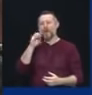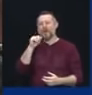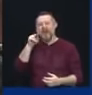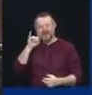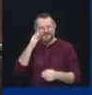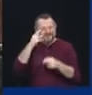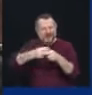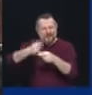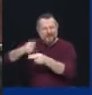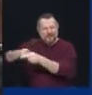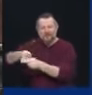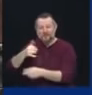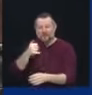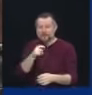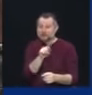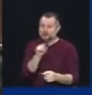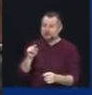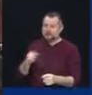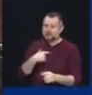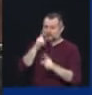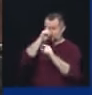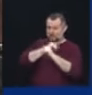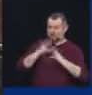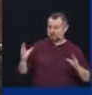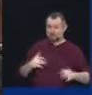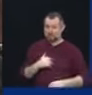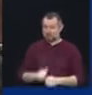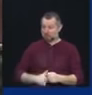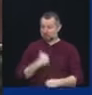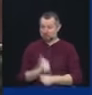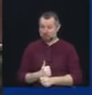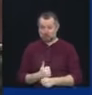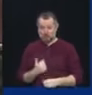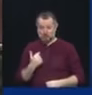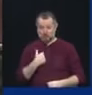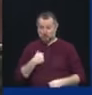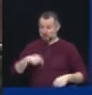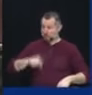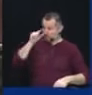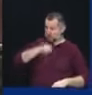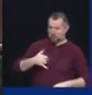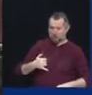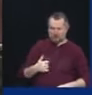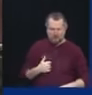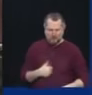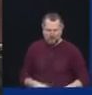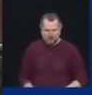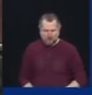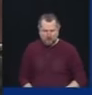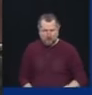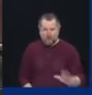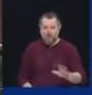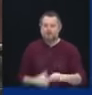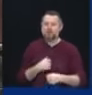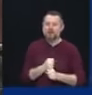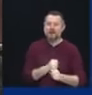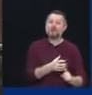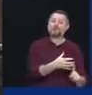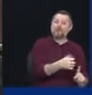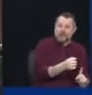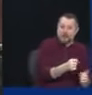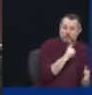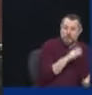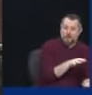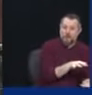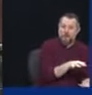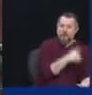Greek yogurt. We produce milk. And what uses large quantities of